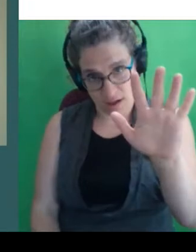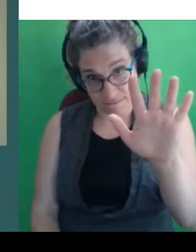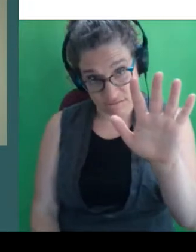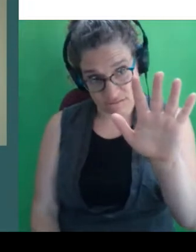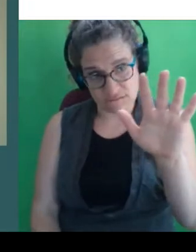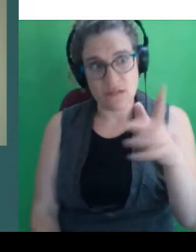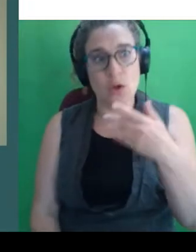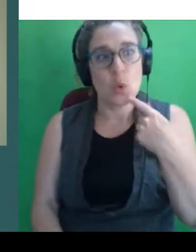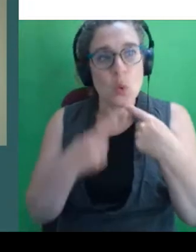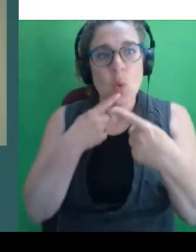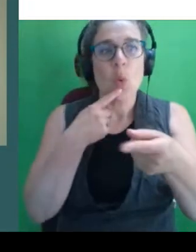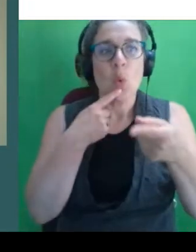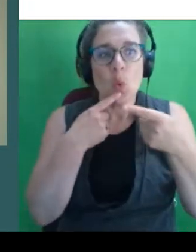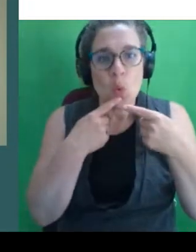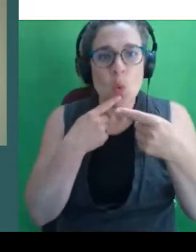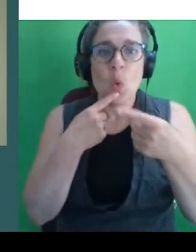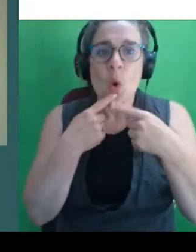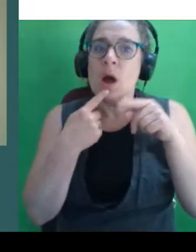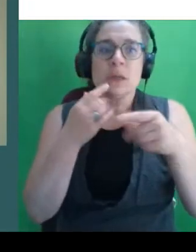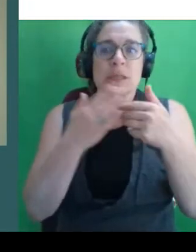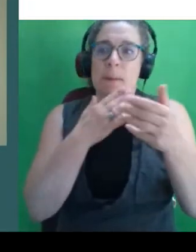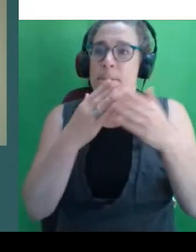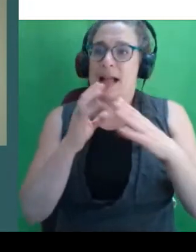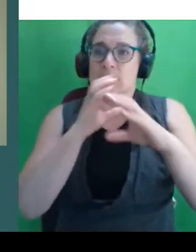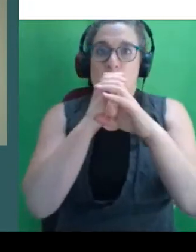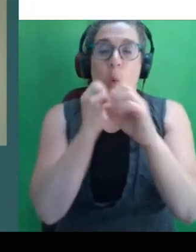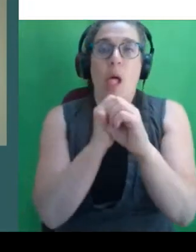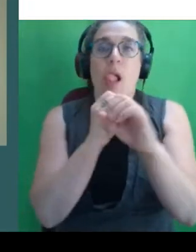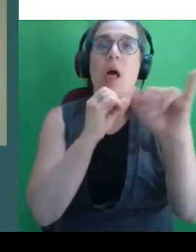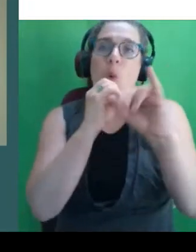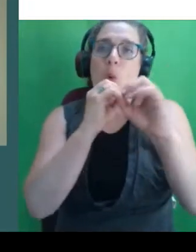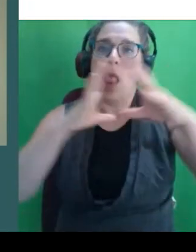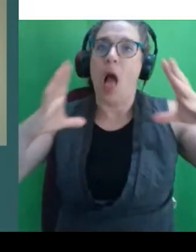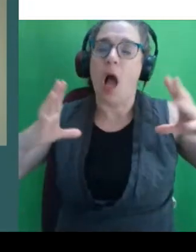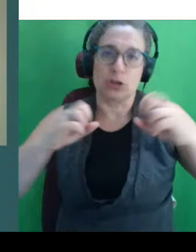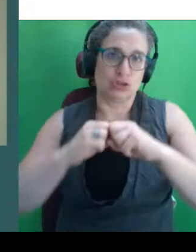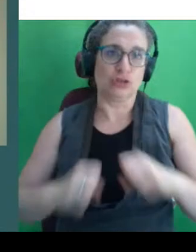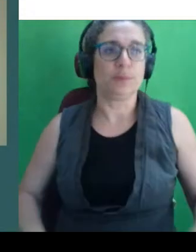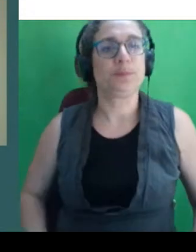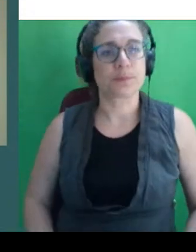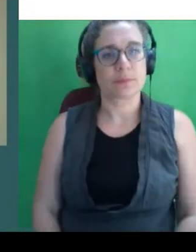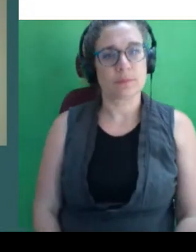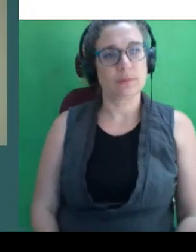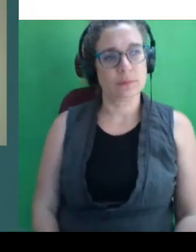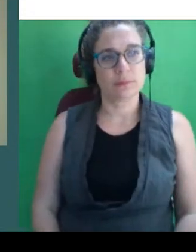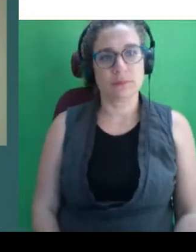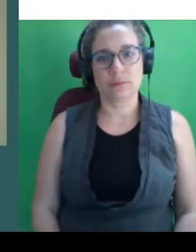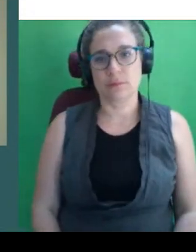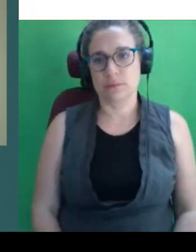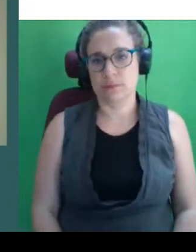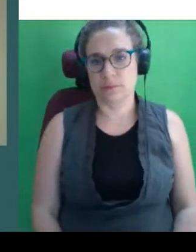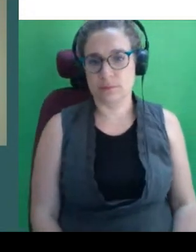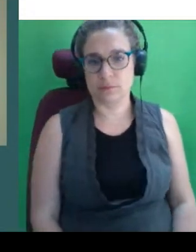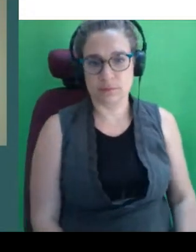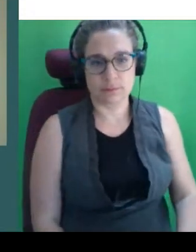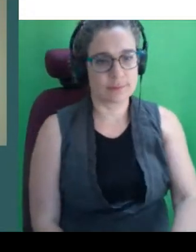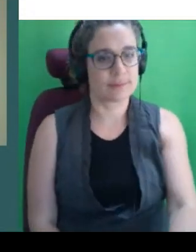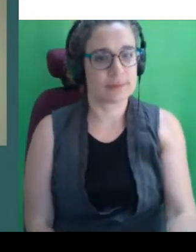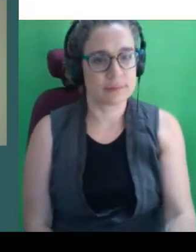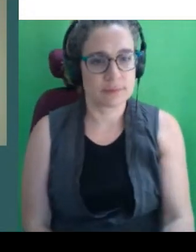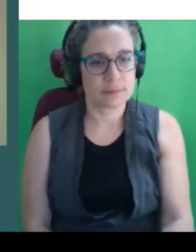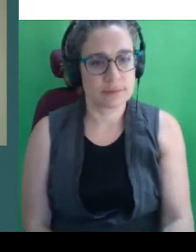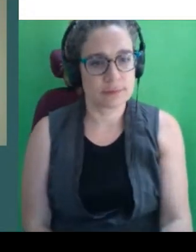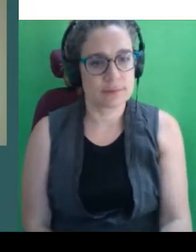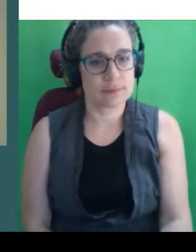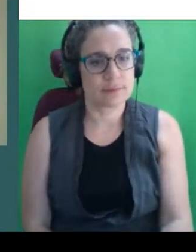large and small volume spacers. And there's another question here. What age can a child be diagnosed with asthma? Well,